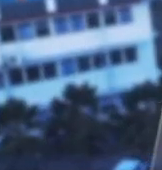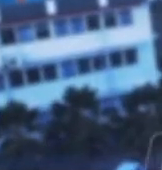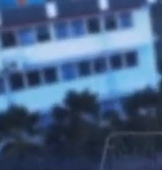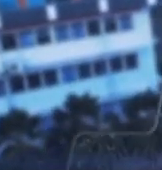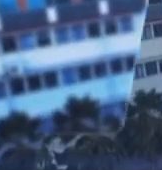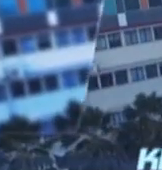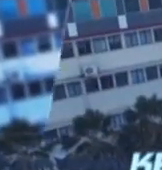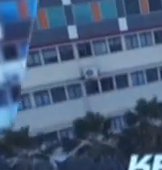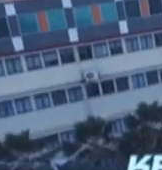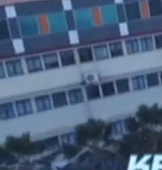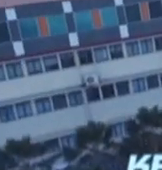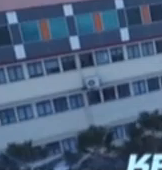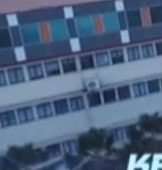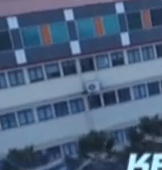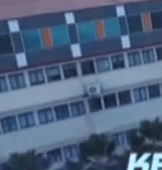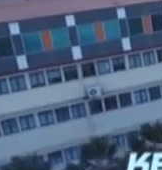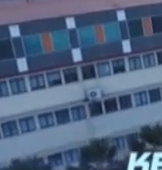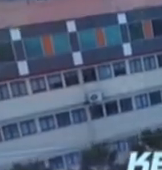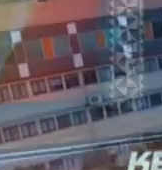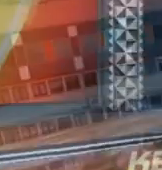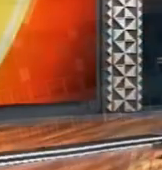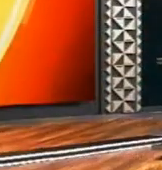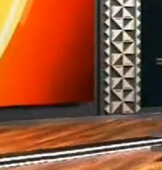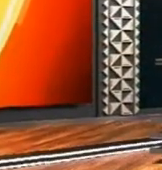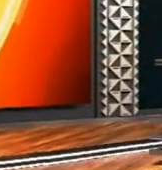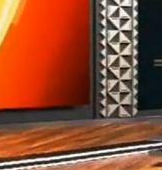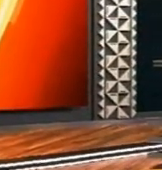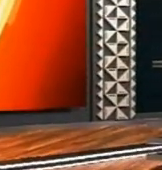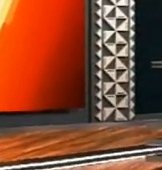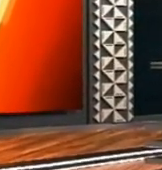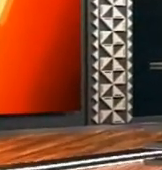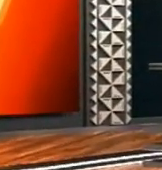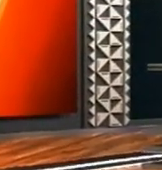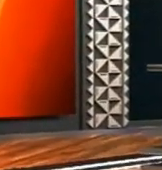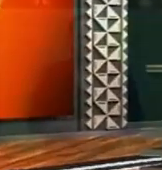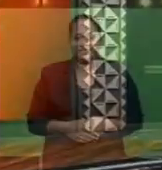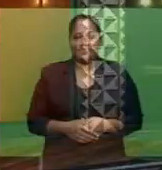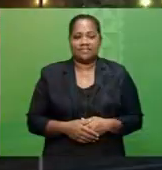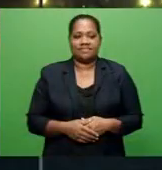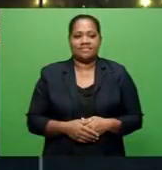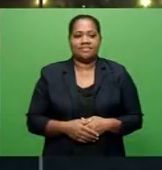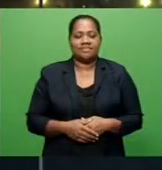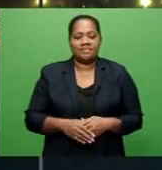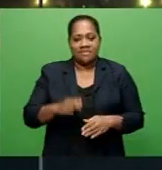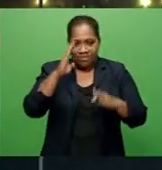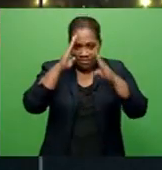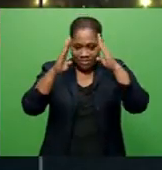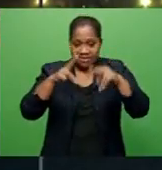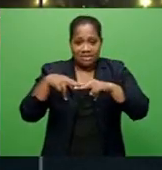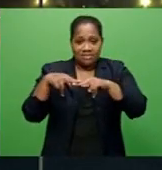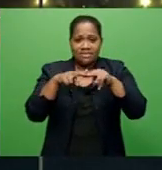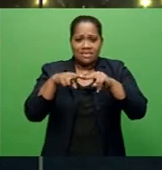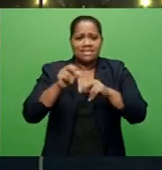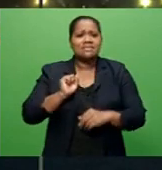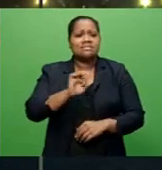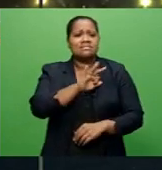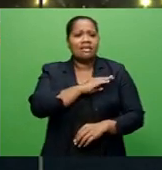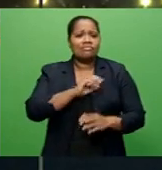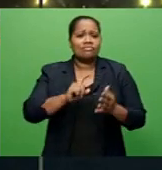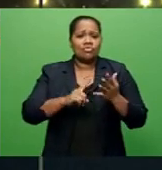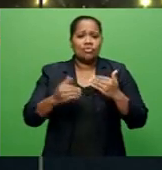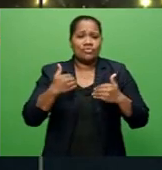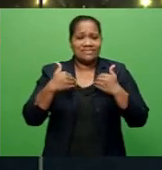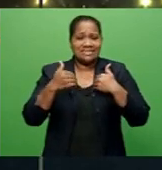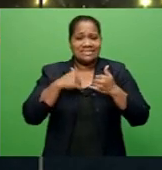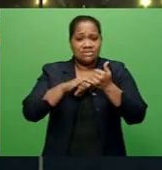From the studios of FBC Suva, Edwin Nunn. Bulabnaka, Fiji. The staff of the University of the